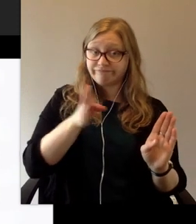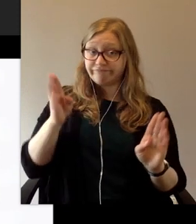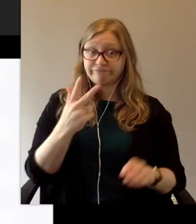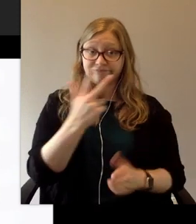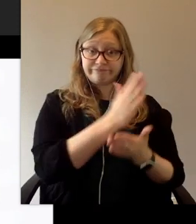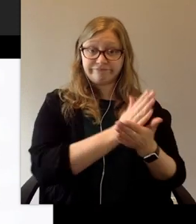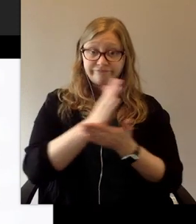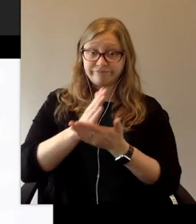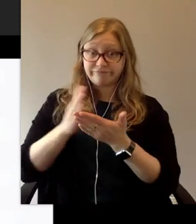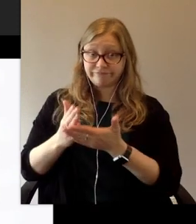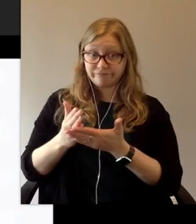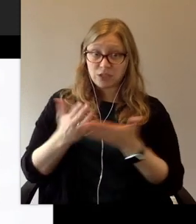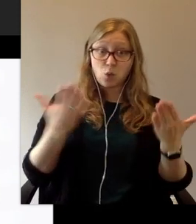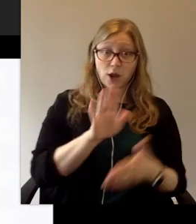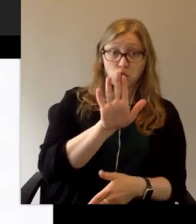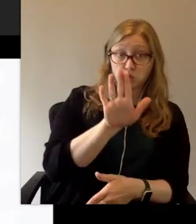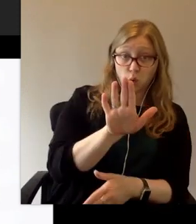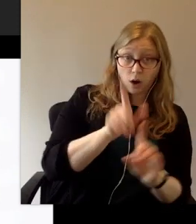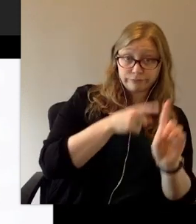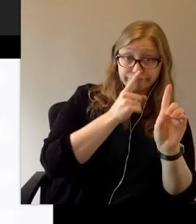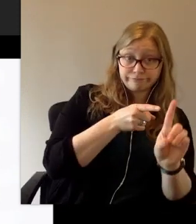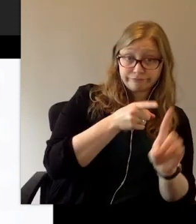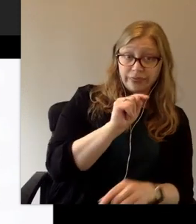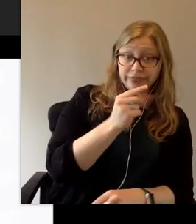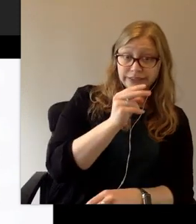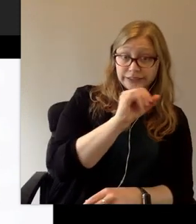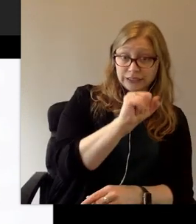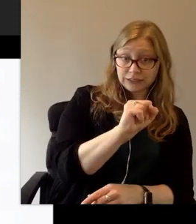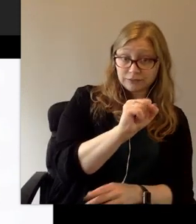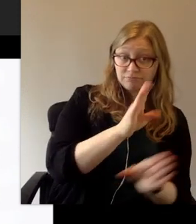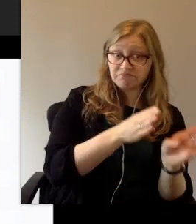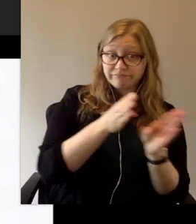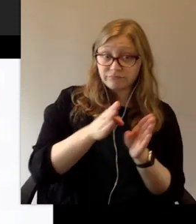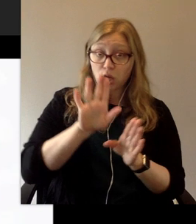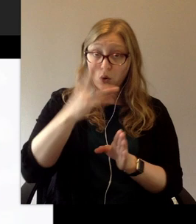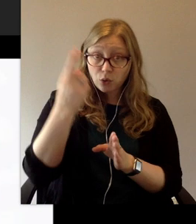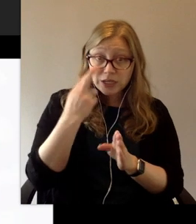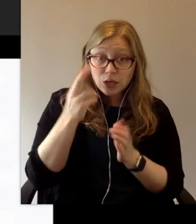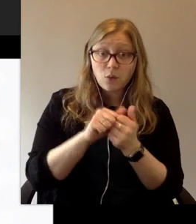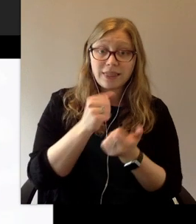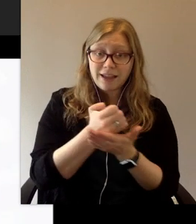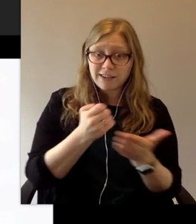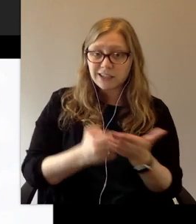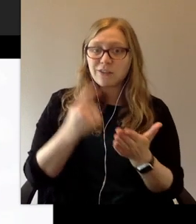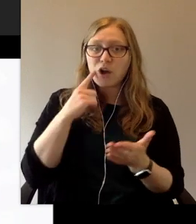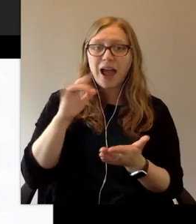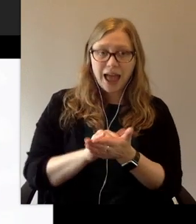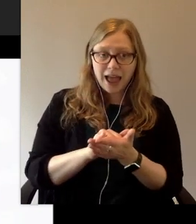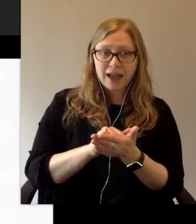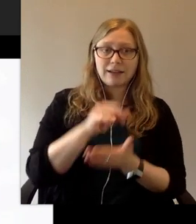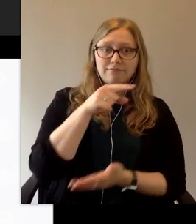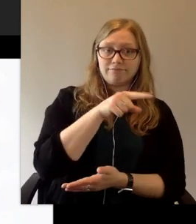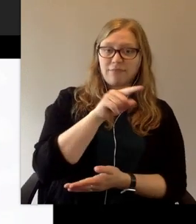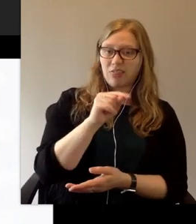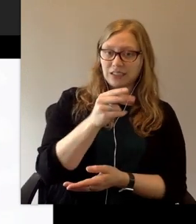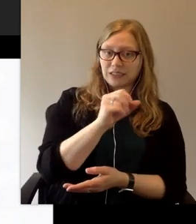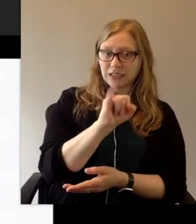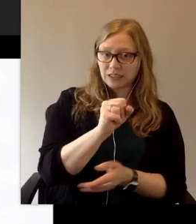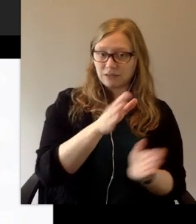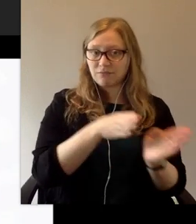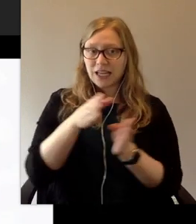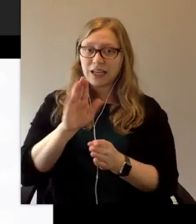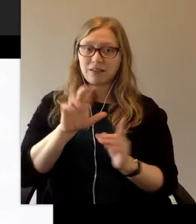us what your thesis is, what your reason with evidence for having that thesis, and then what is the